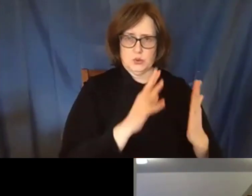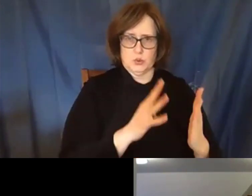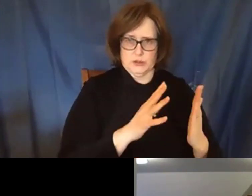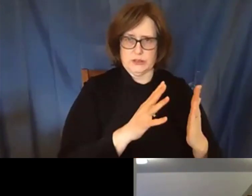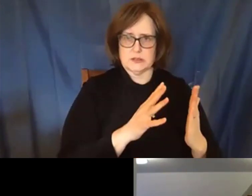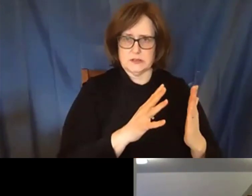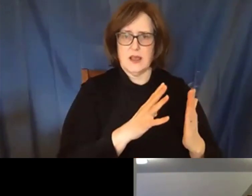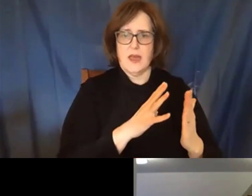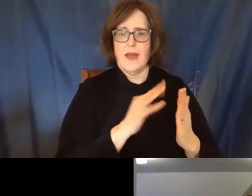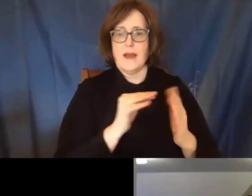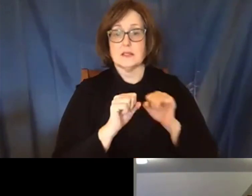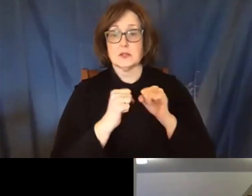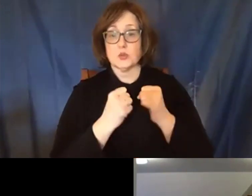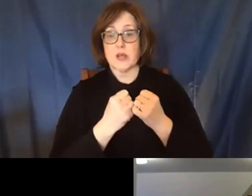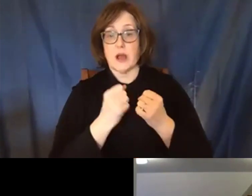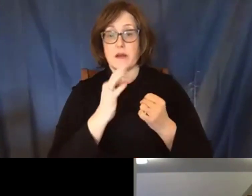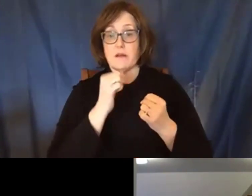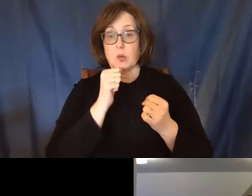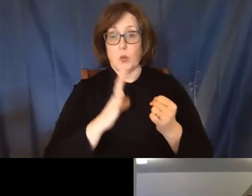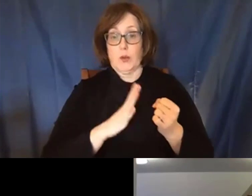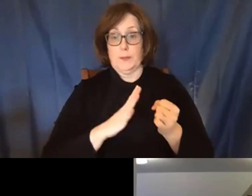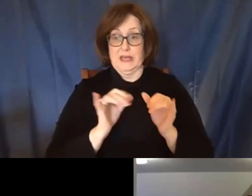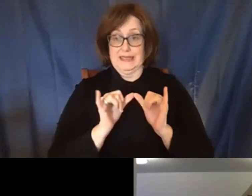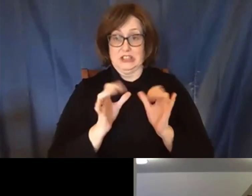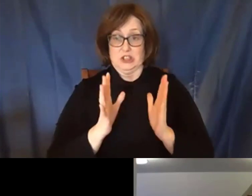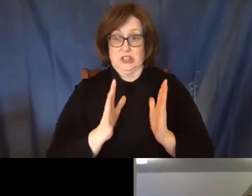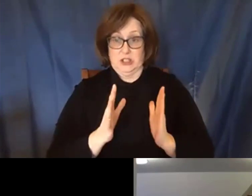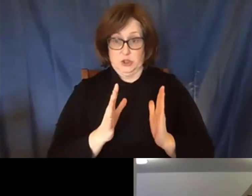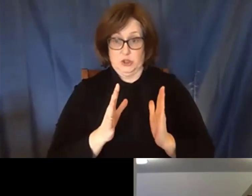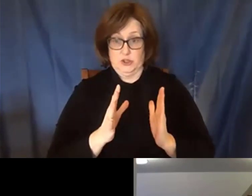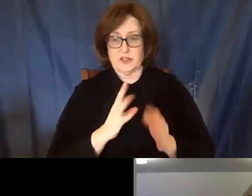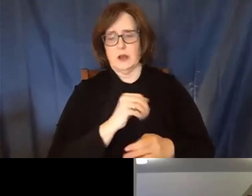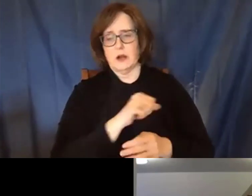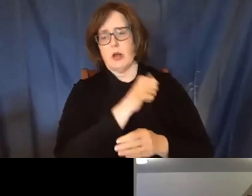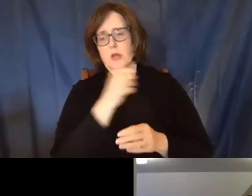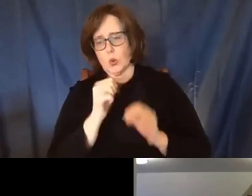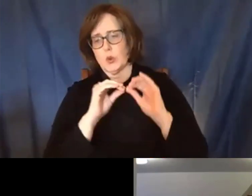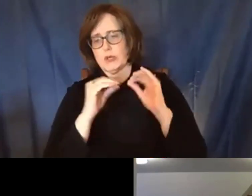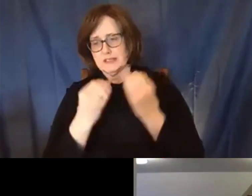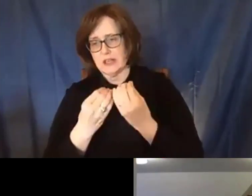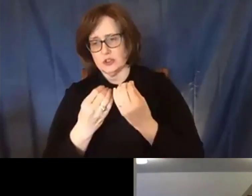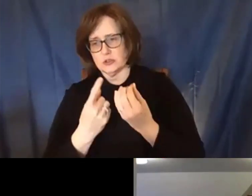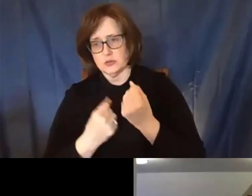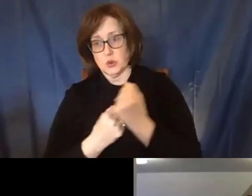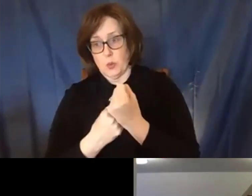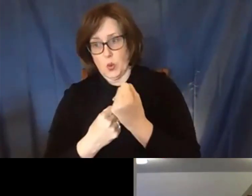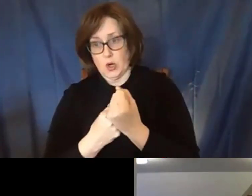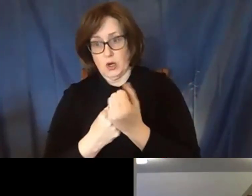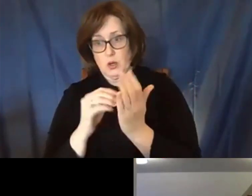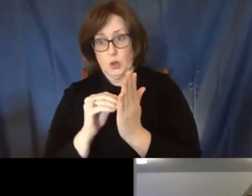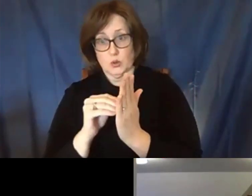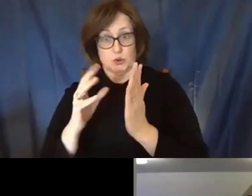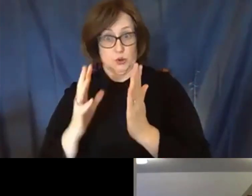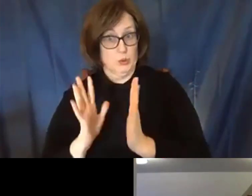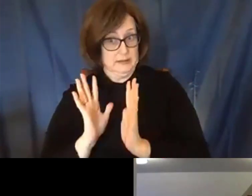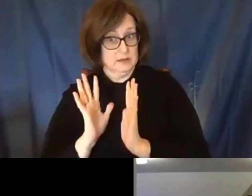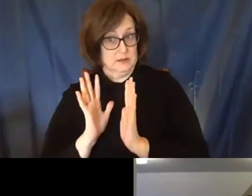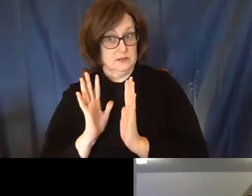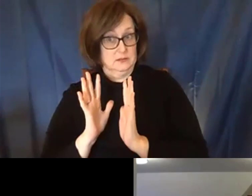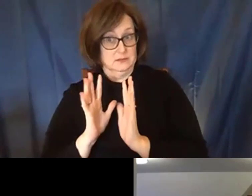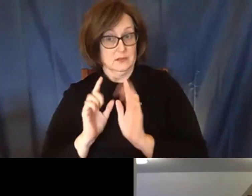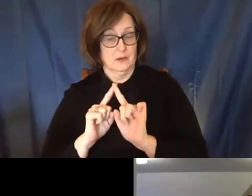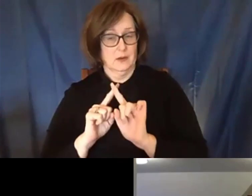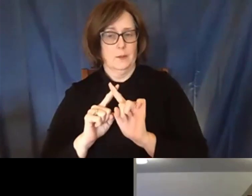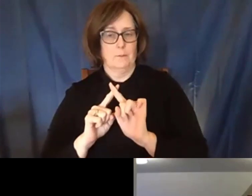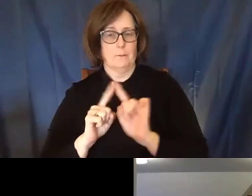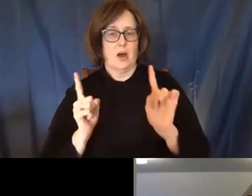of Women Engineers. There are a number of other organizations that we have to support students, but some of it is getting them to the